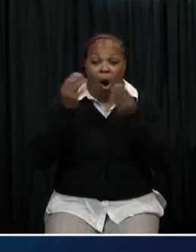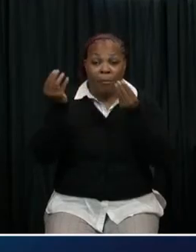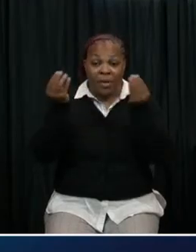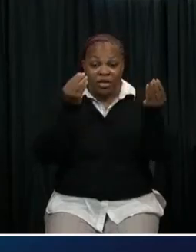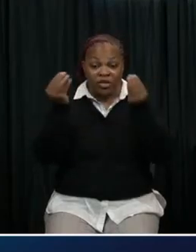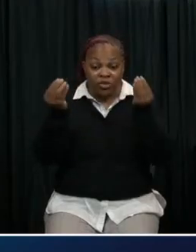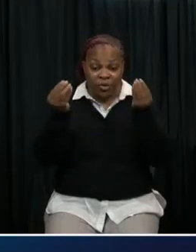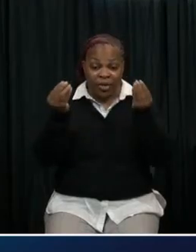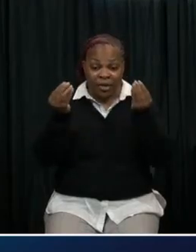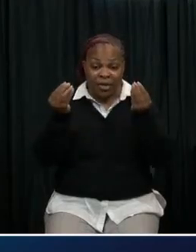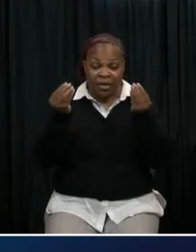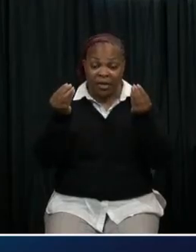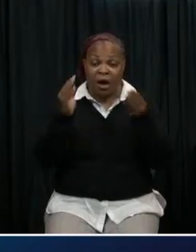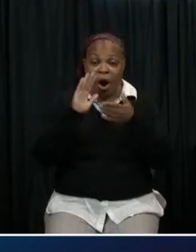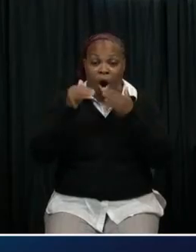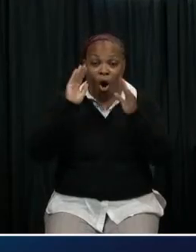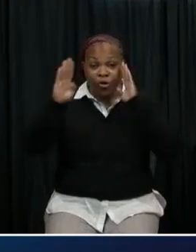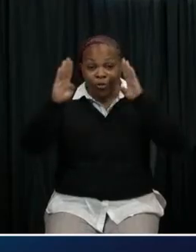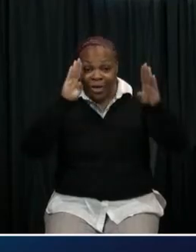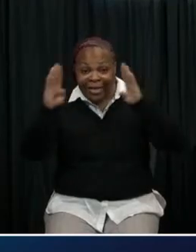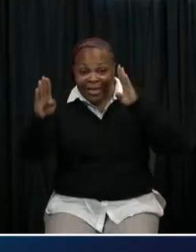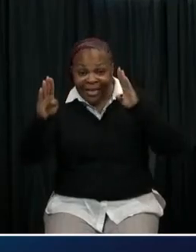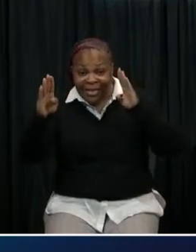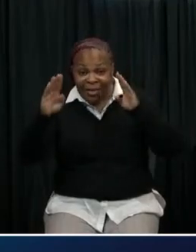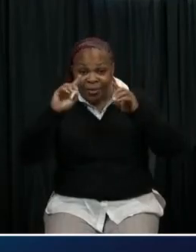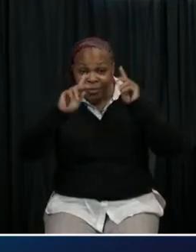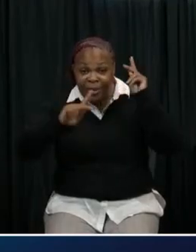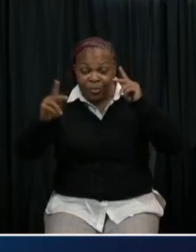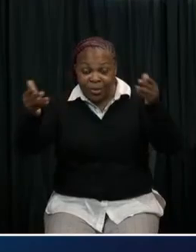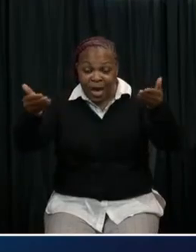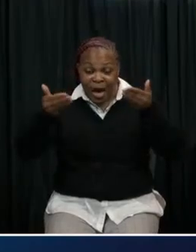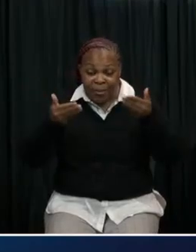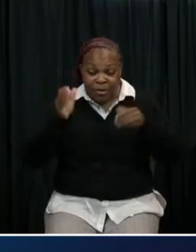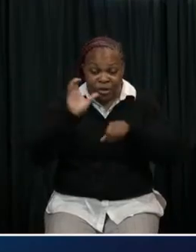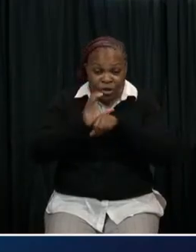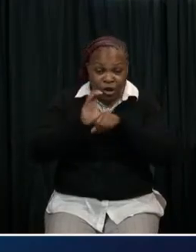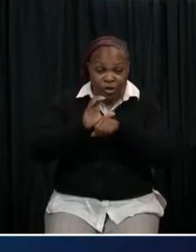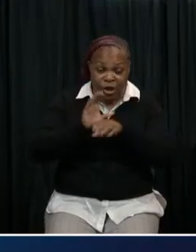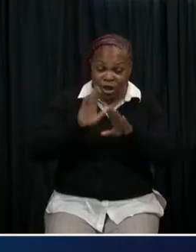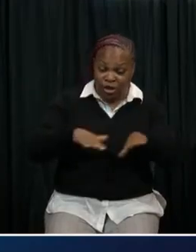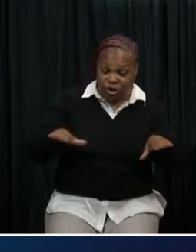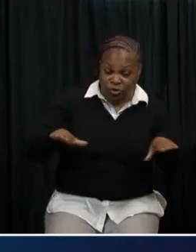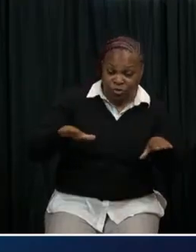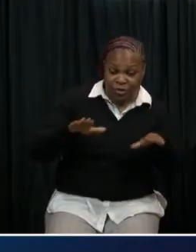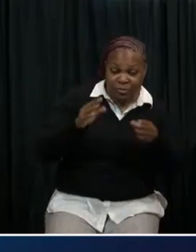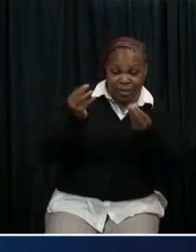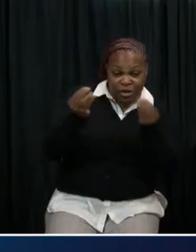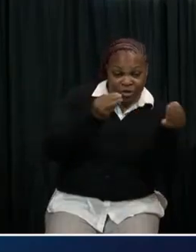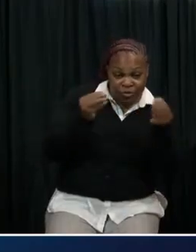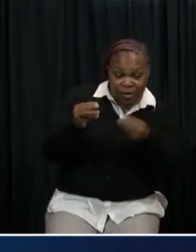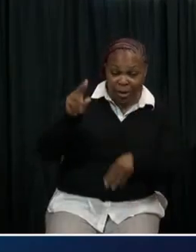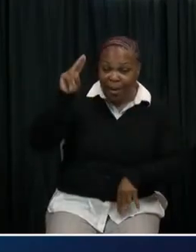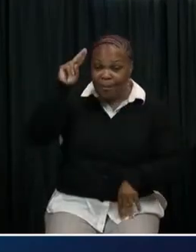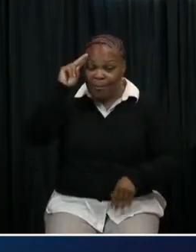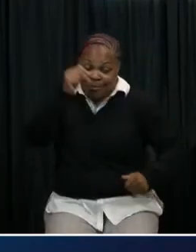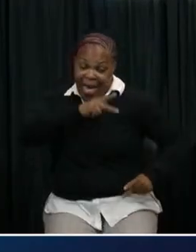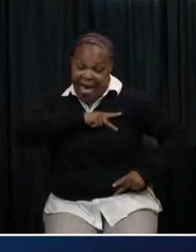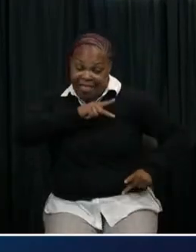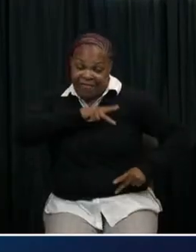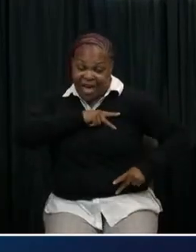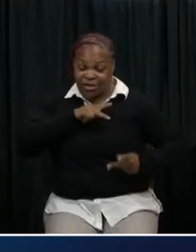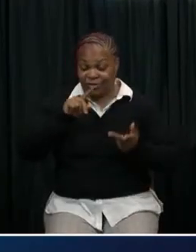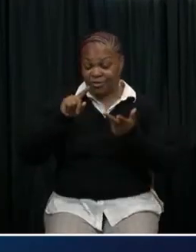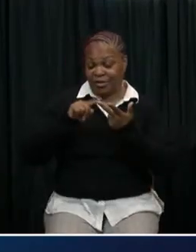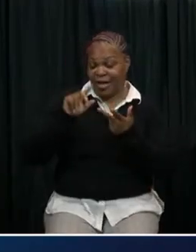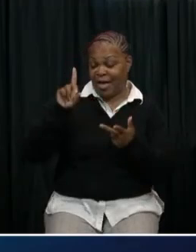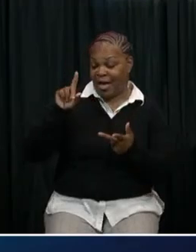who are greeting at church, ministerios del niño, children's ministries, conquistadores, pathfinders, aventureros, adventurers, y otros ministerios